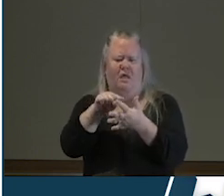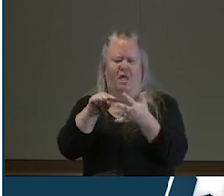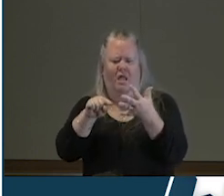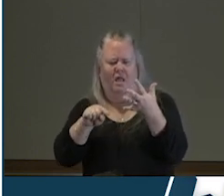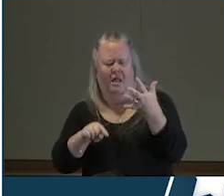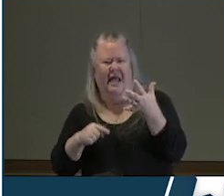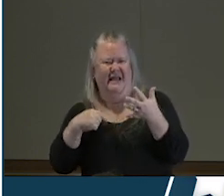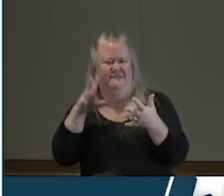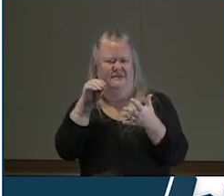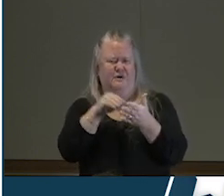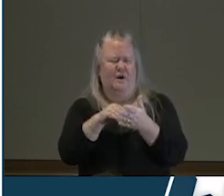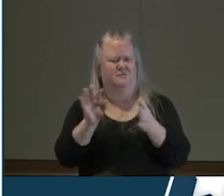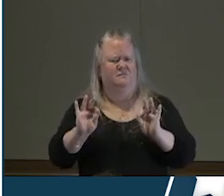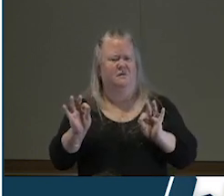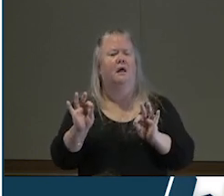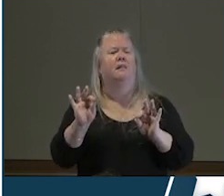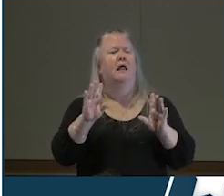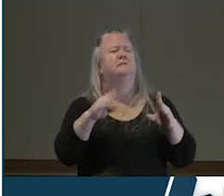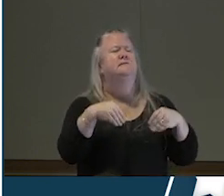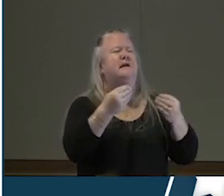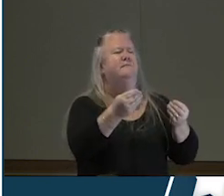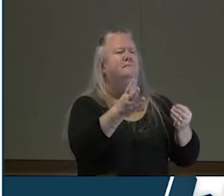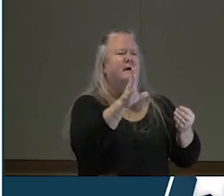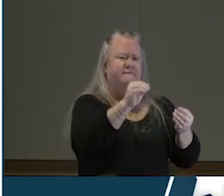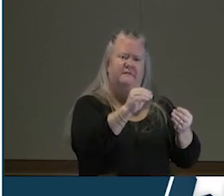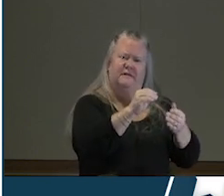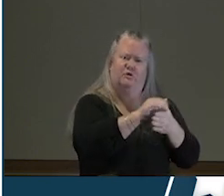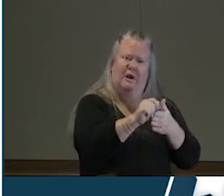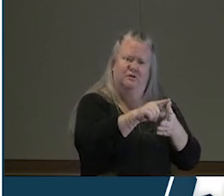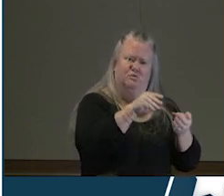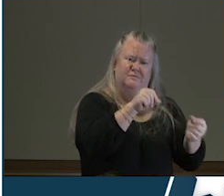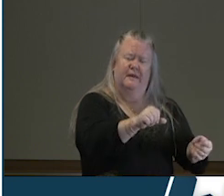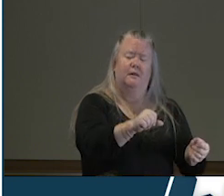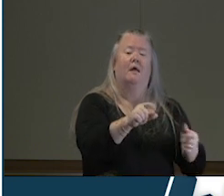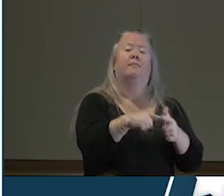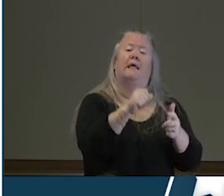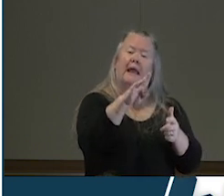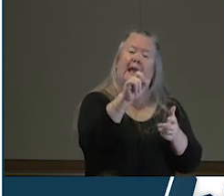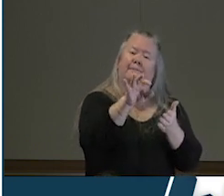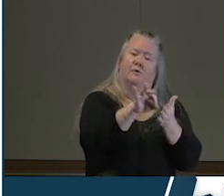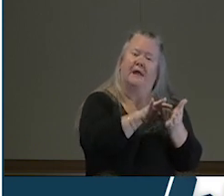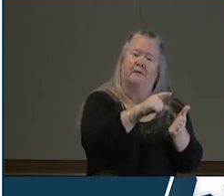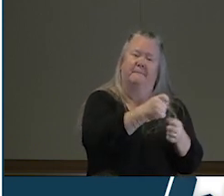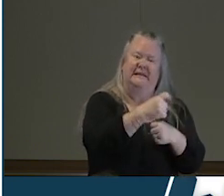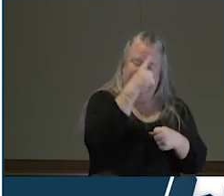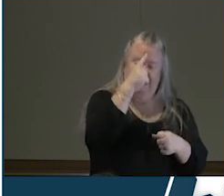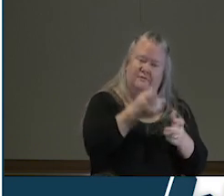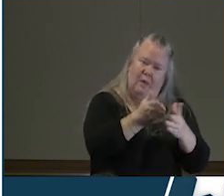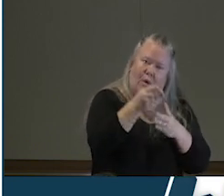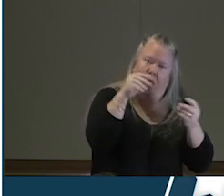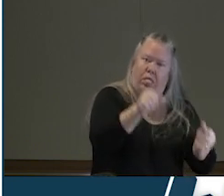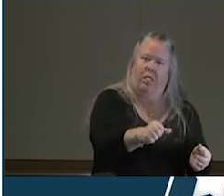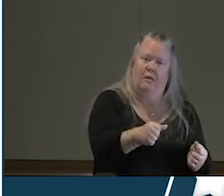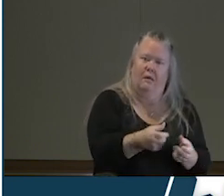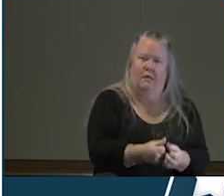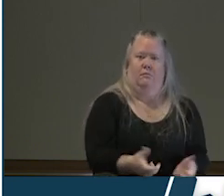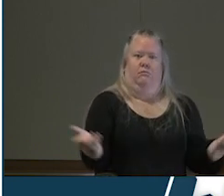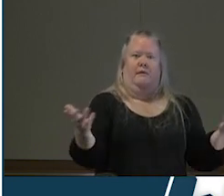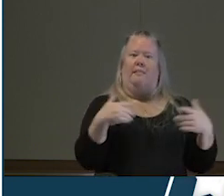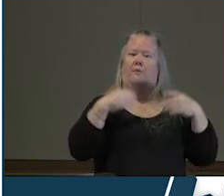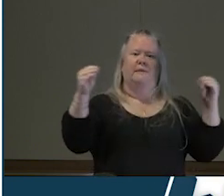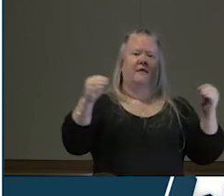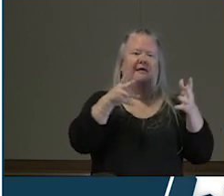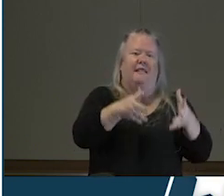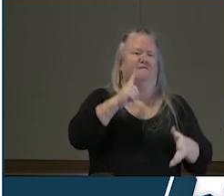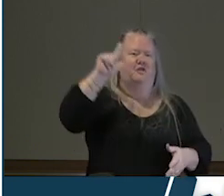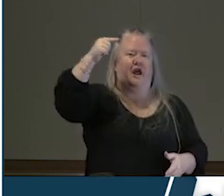things? I only have 50 grand. Let's just give them the 50 grand to spend, right? Then the able account makes sense because they're going to spend through it, and nothing's going to be left for the government